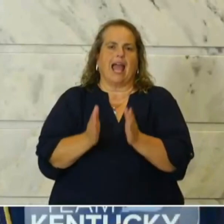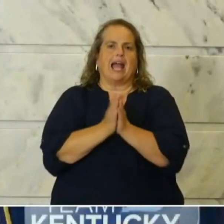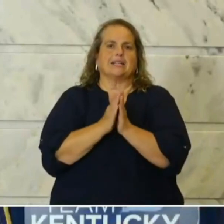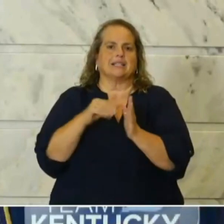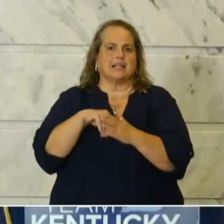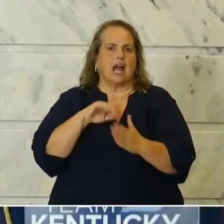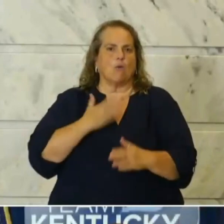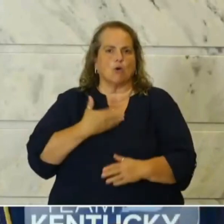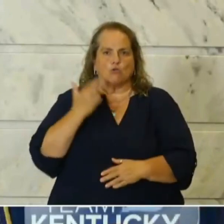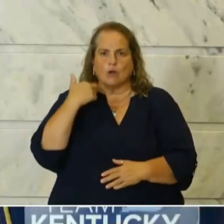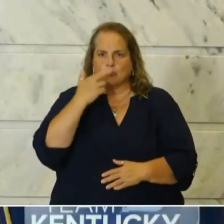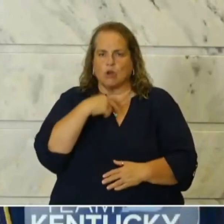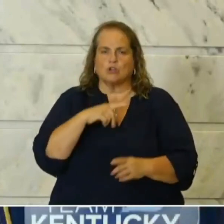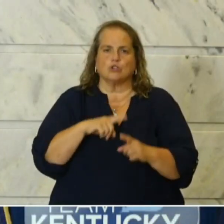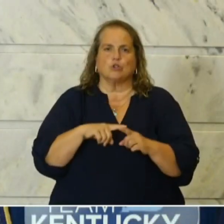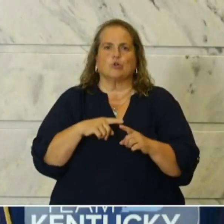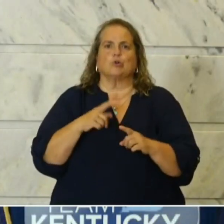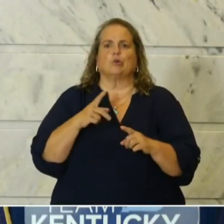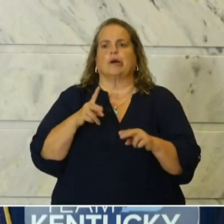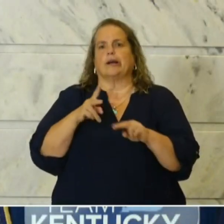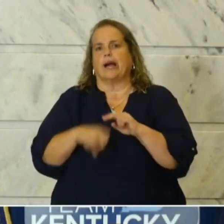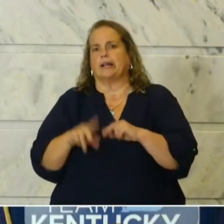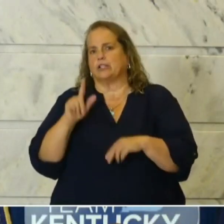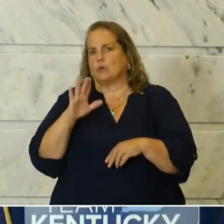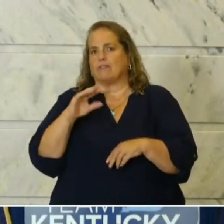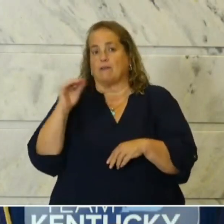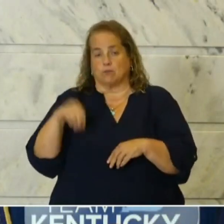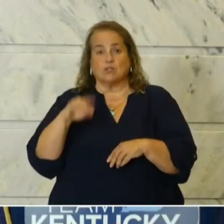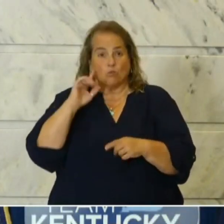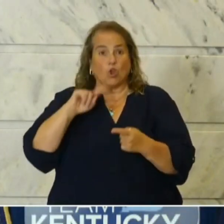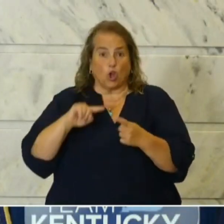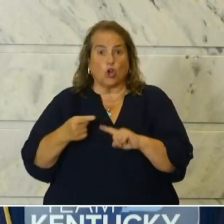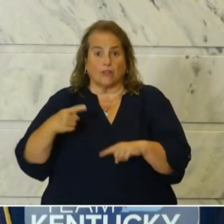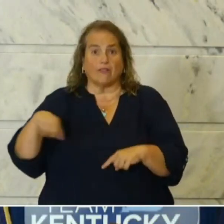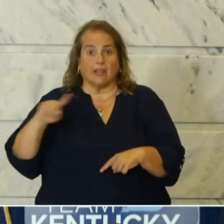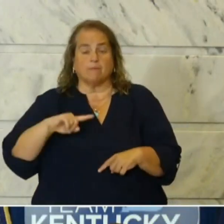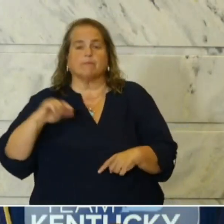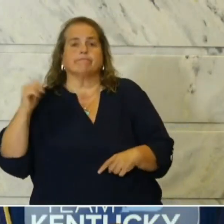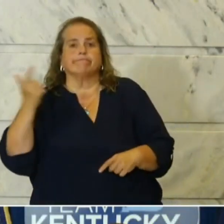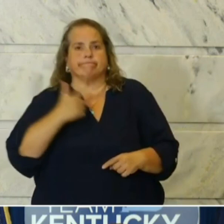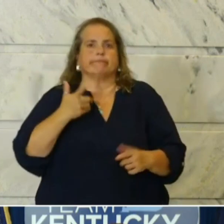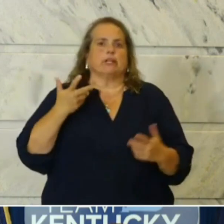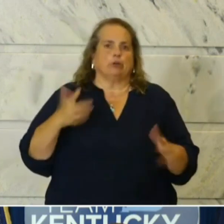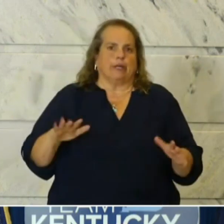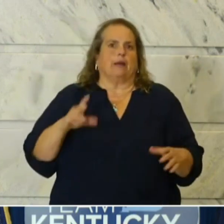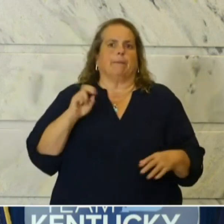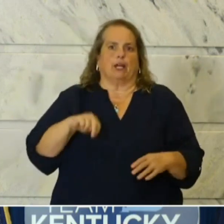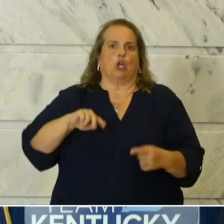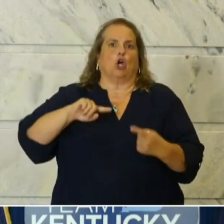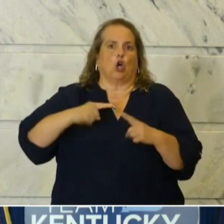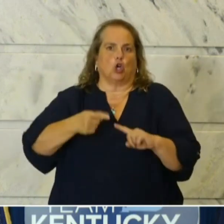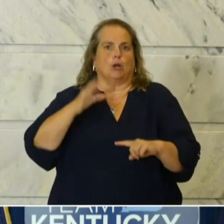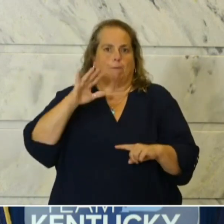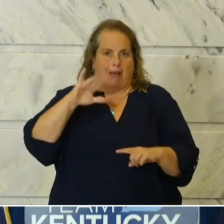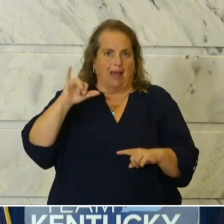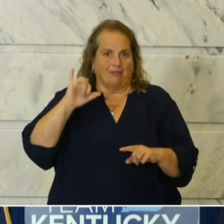restaurants to cut back to 25% is going to hurt them. And they have already been hurt by this